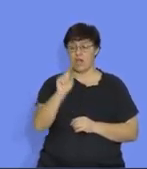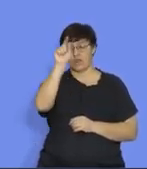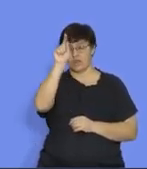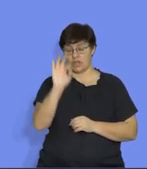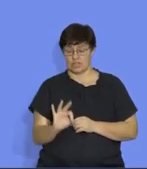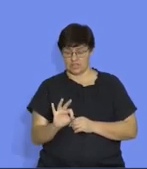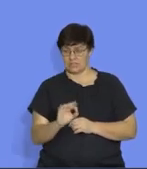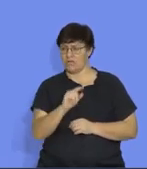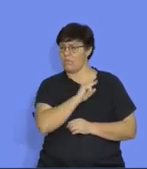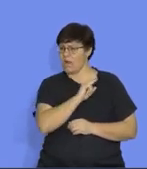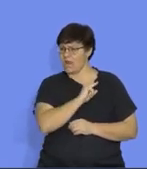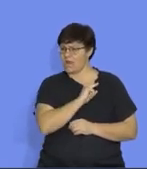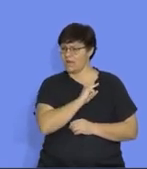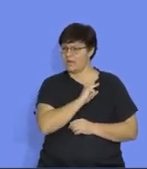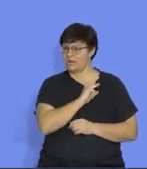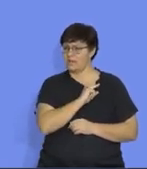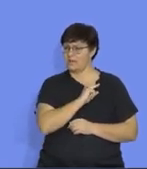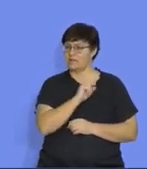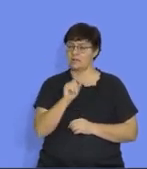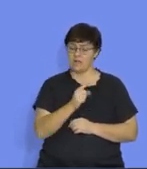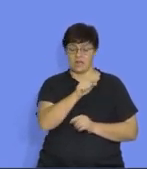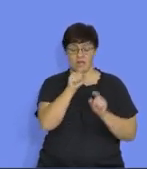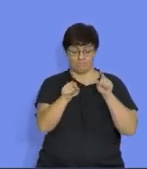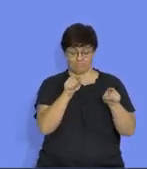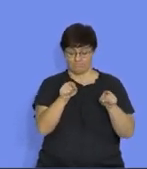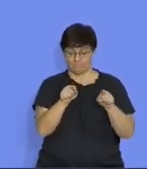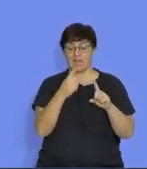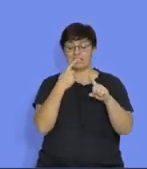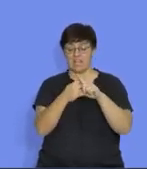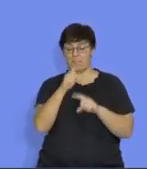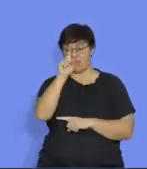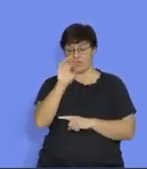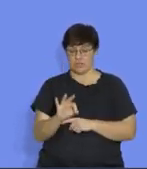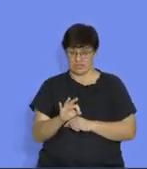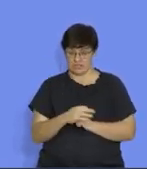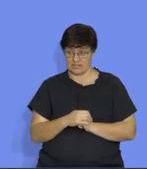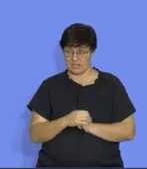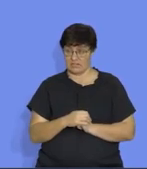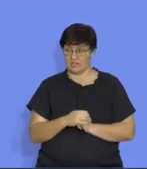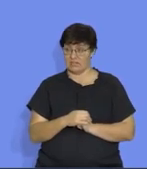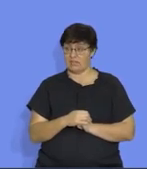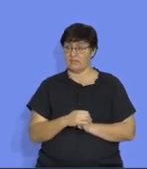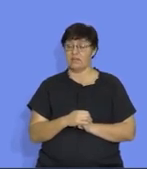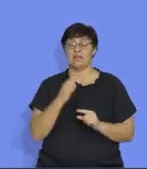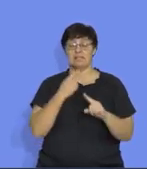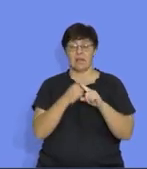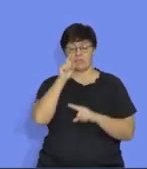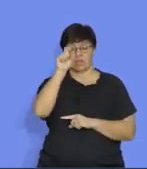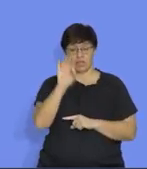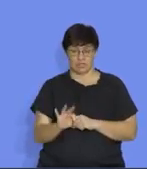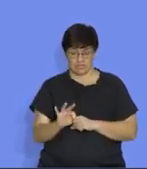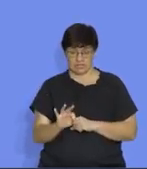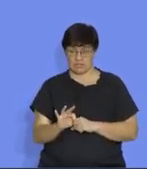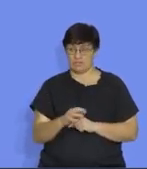third. Why, you may ask, is because between each term I've multiplied by a third, and multiplying by a